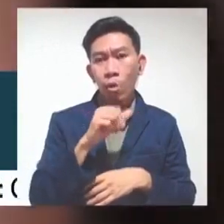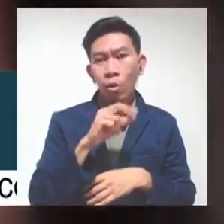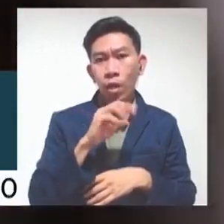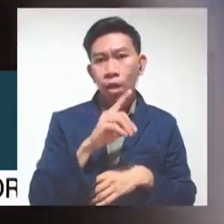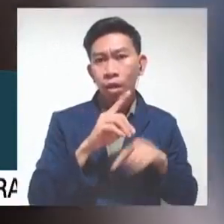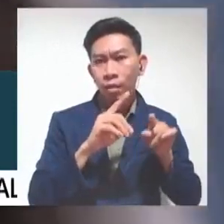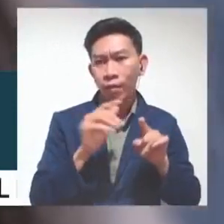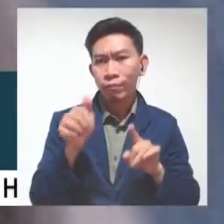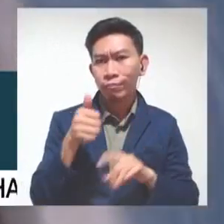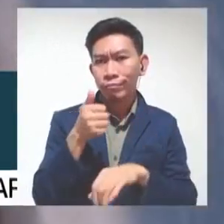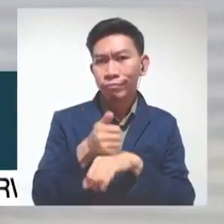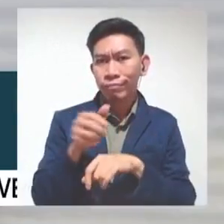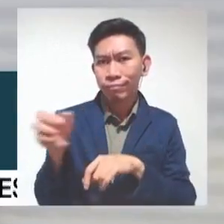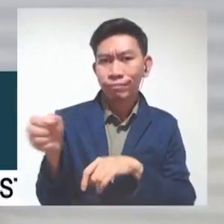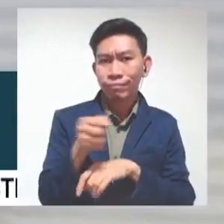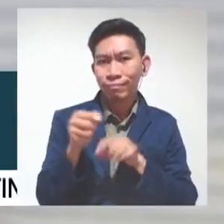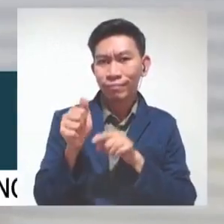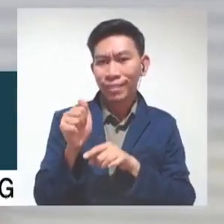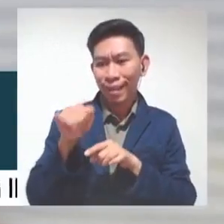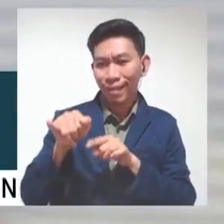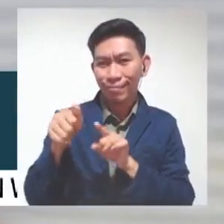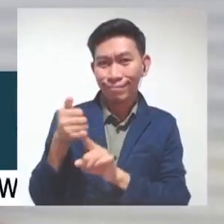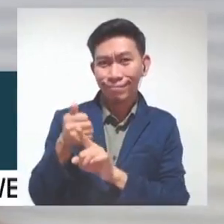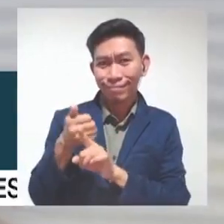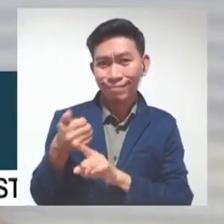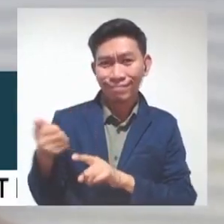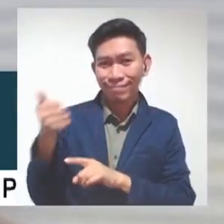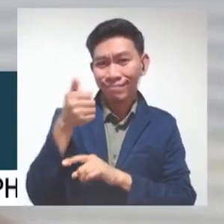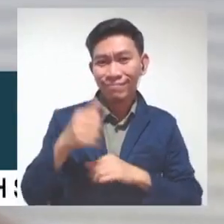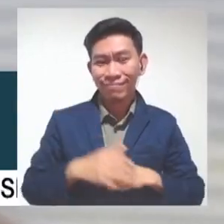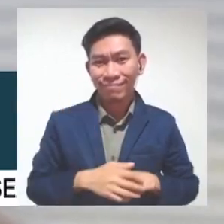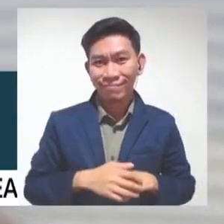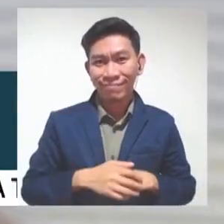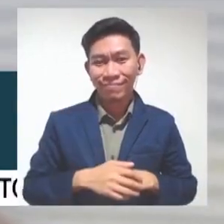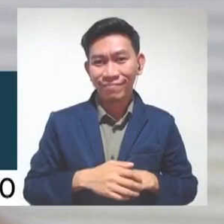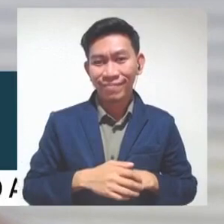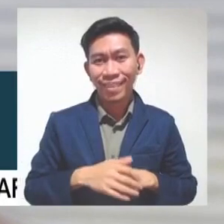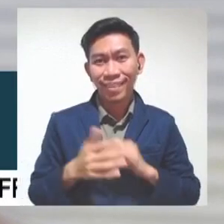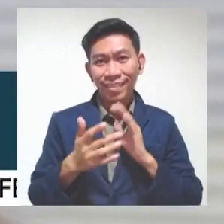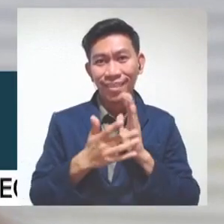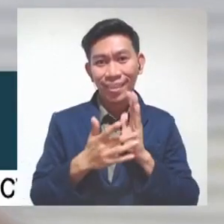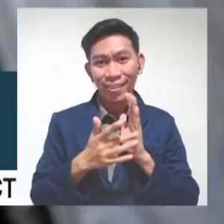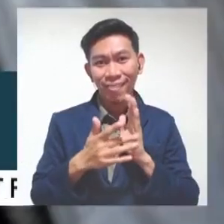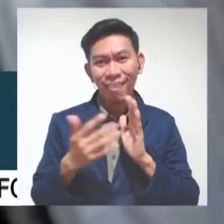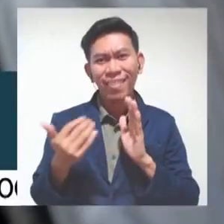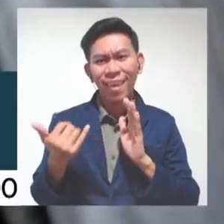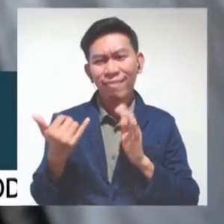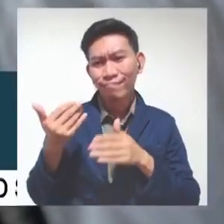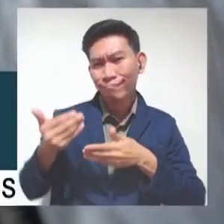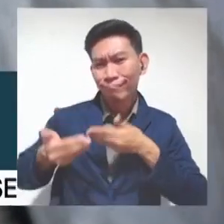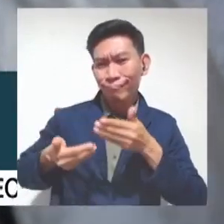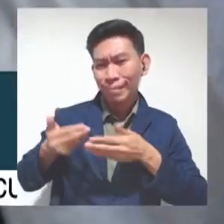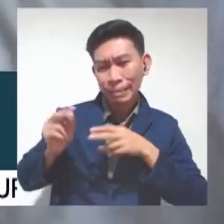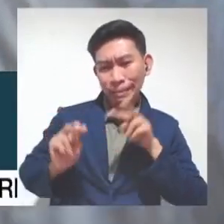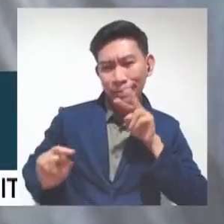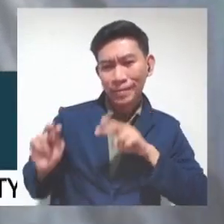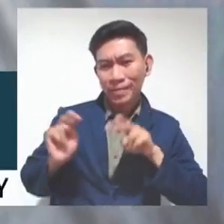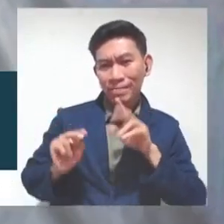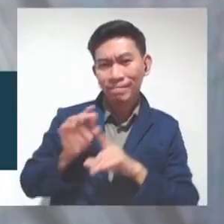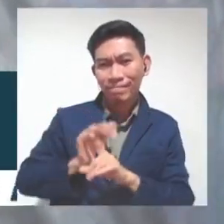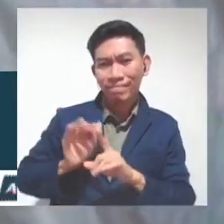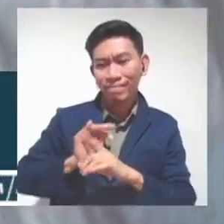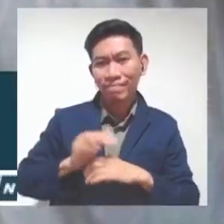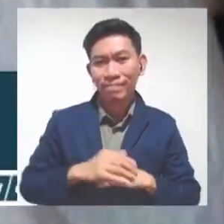experimental chief executive. Hello, I'm Mika. The technology is still very much on probation. It's great to connect with